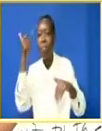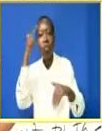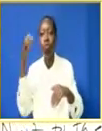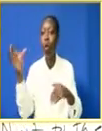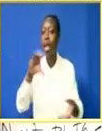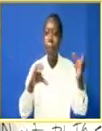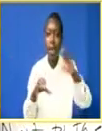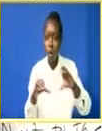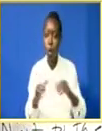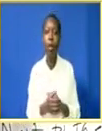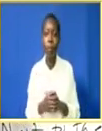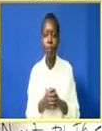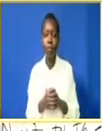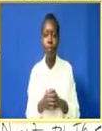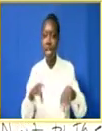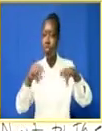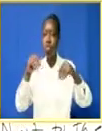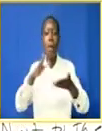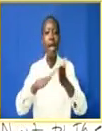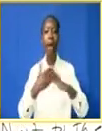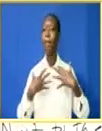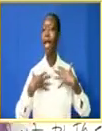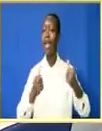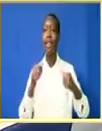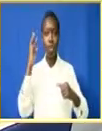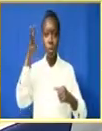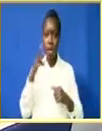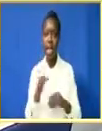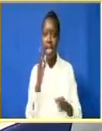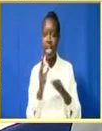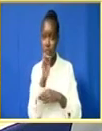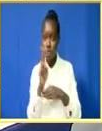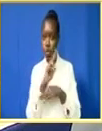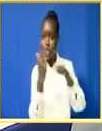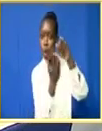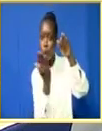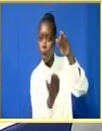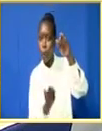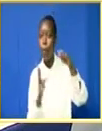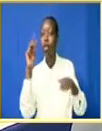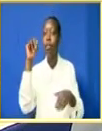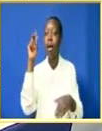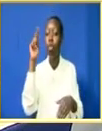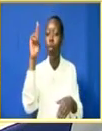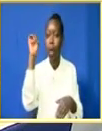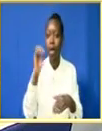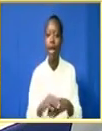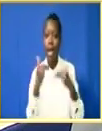put, the soil is going to be very healthy. Okay. Yes. All right. So we have said sheet erosion. Mm-hmm. This is the